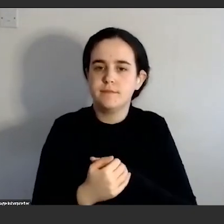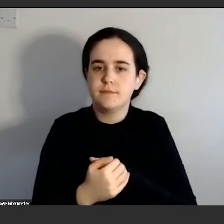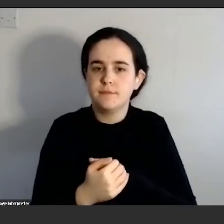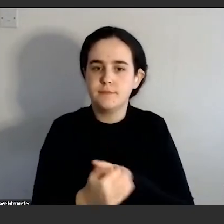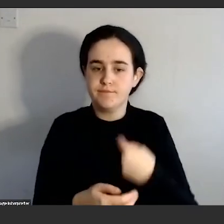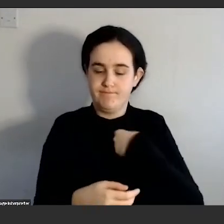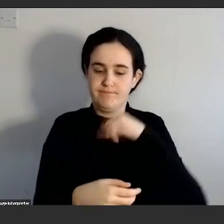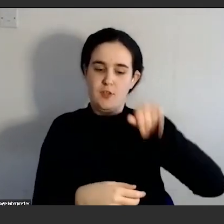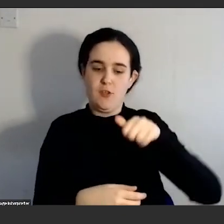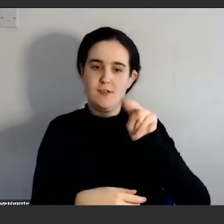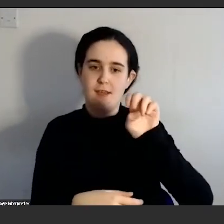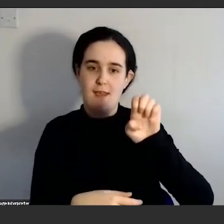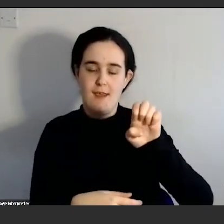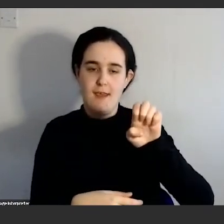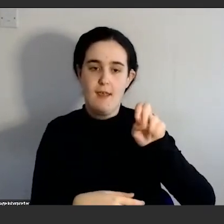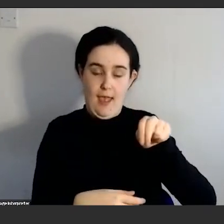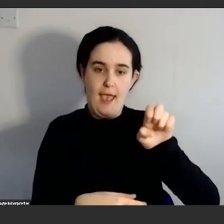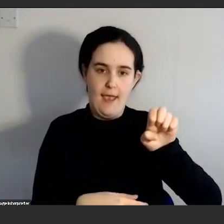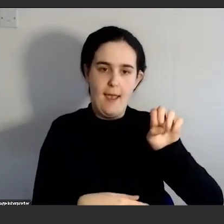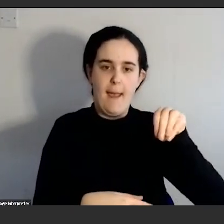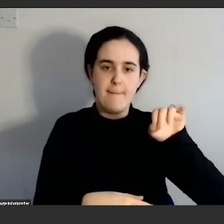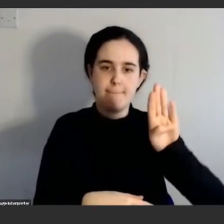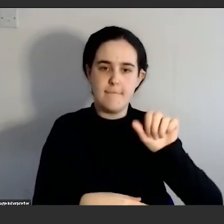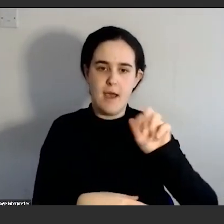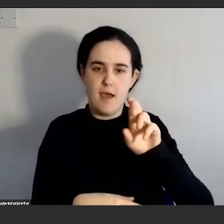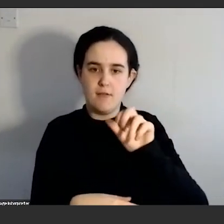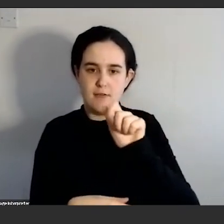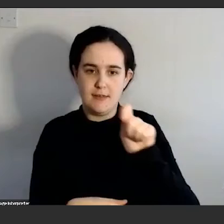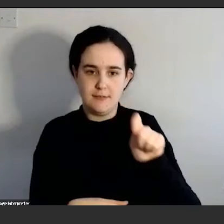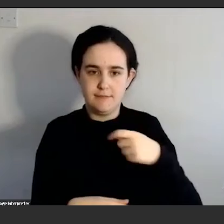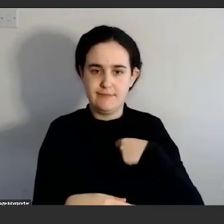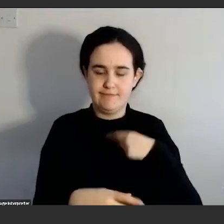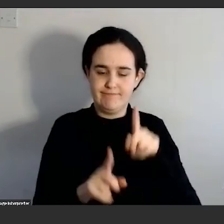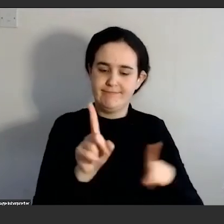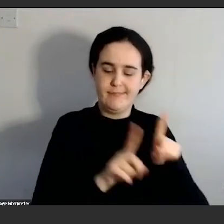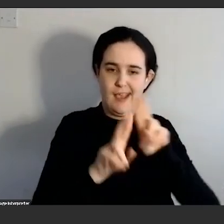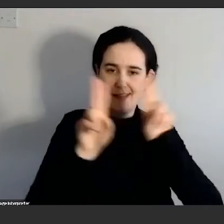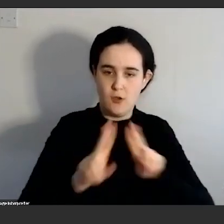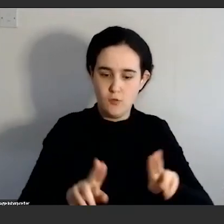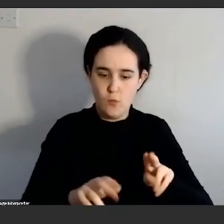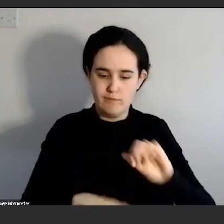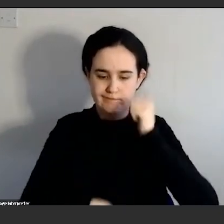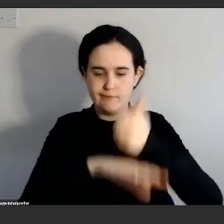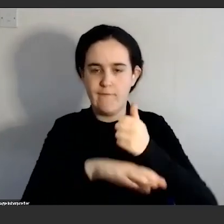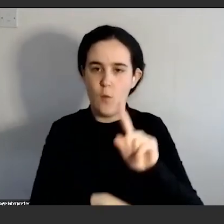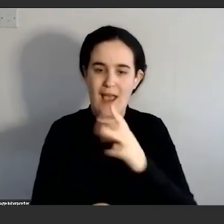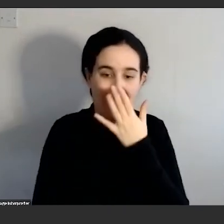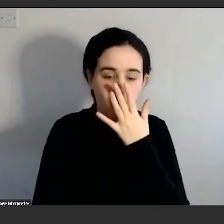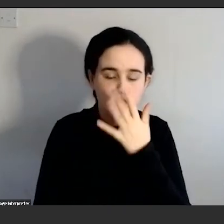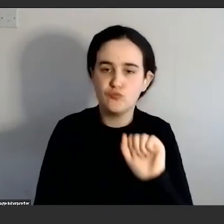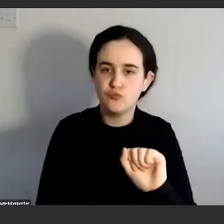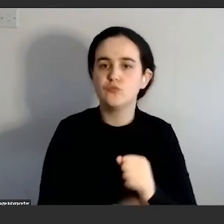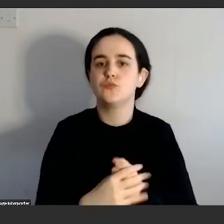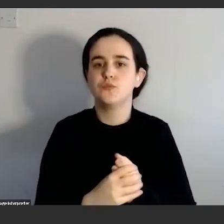And it's curious being invited to such an important meeting because the organisation represents about 85